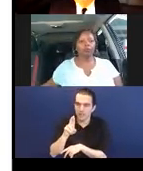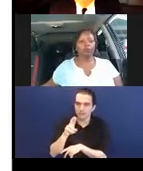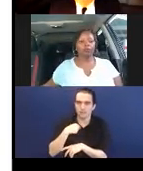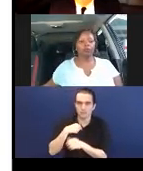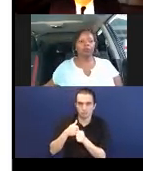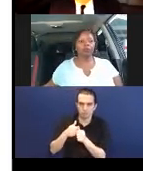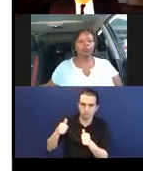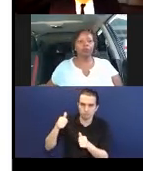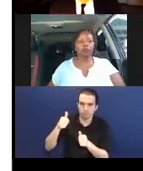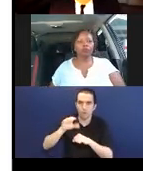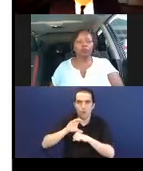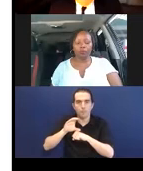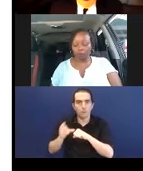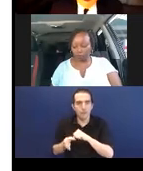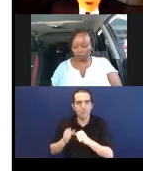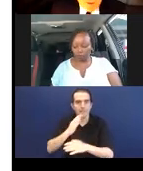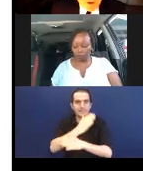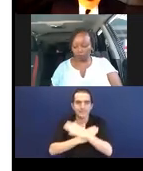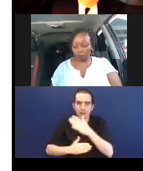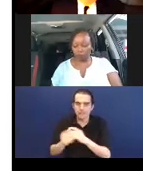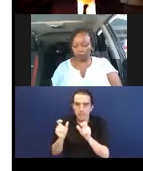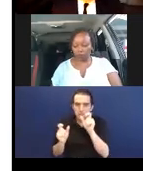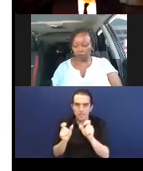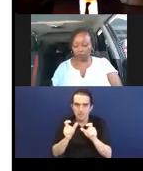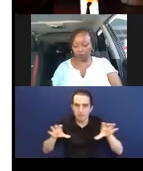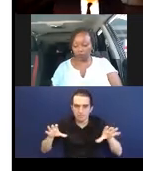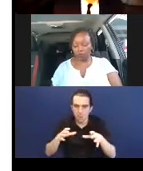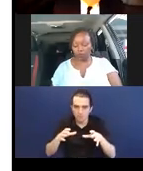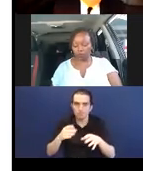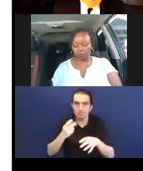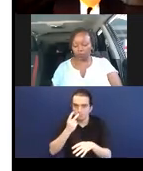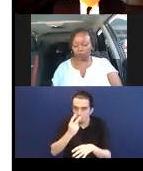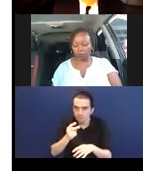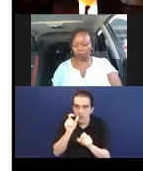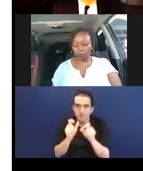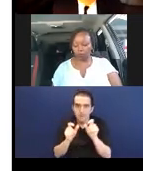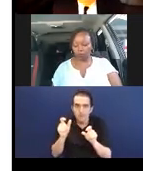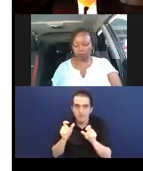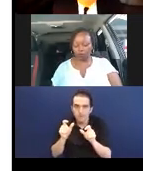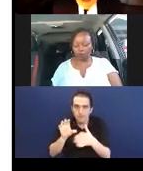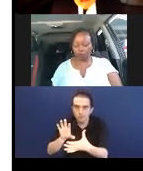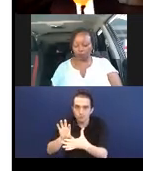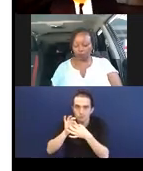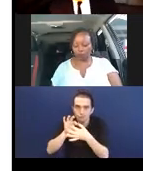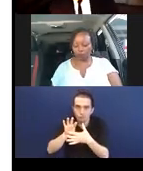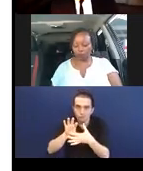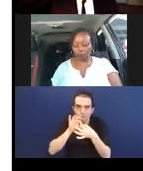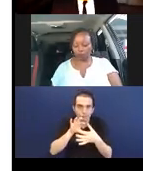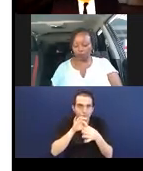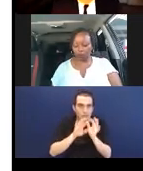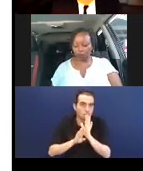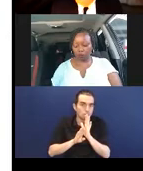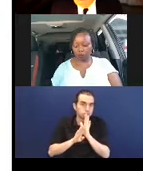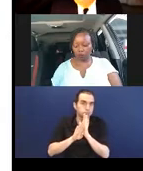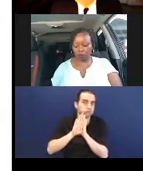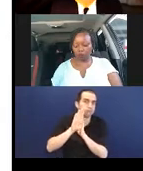on this call. At the moment, my co-presenter, Dr. Sruti Mohapatra from